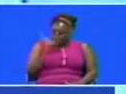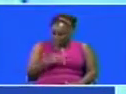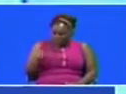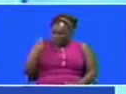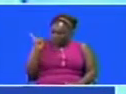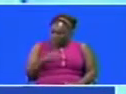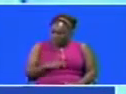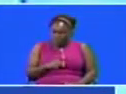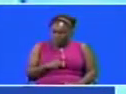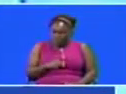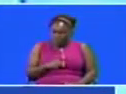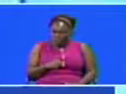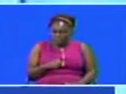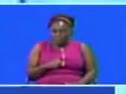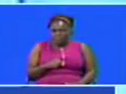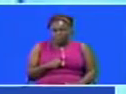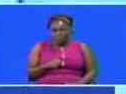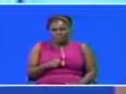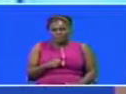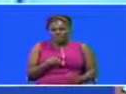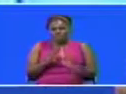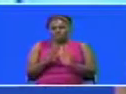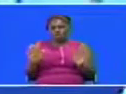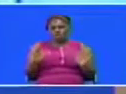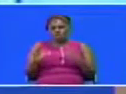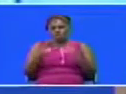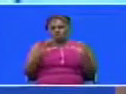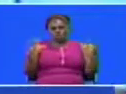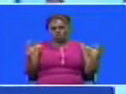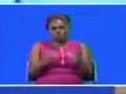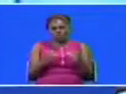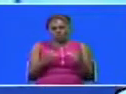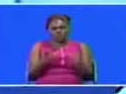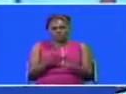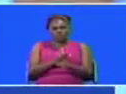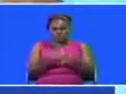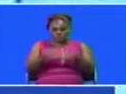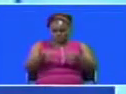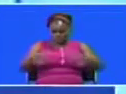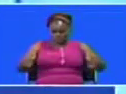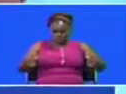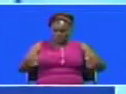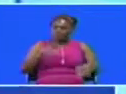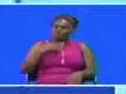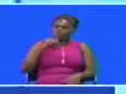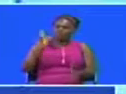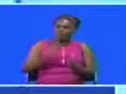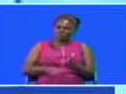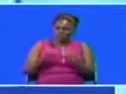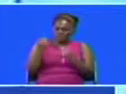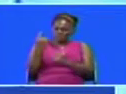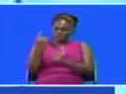said, two are on one side and the rest are on this, there's no community that is said to be totally neutral. So what you're looking for is an